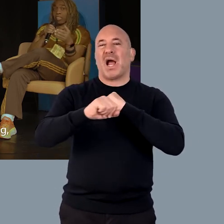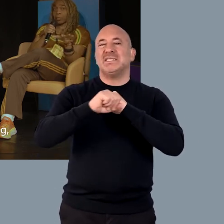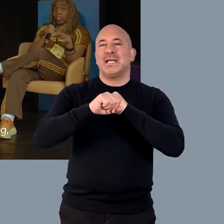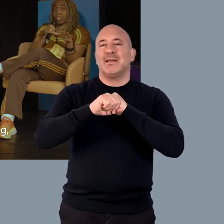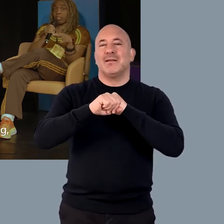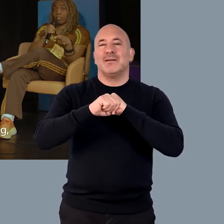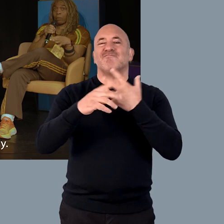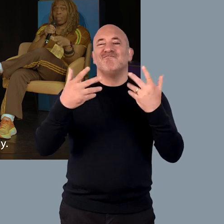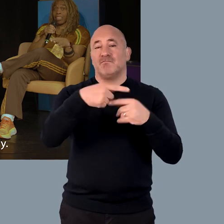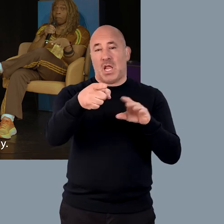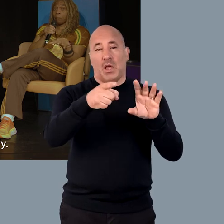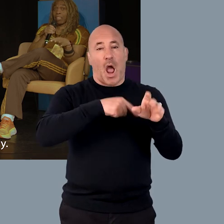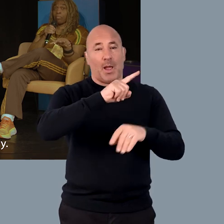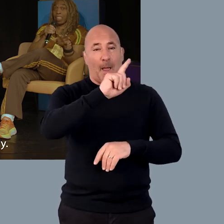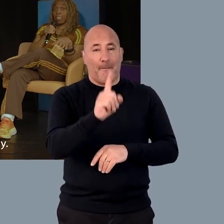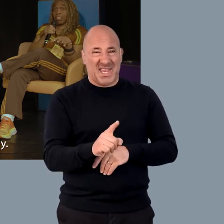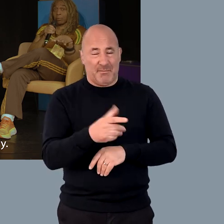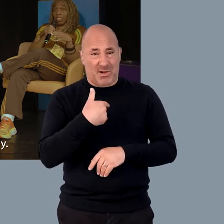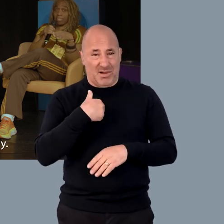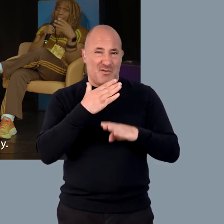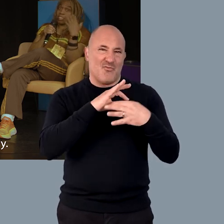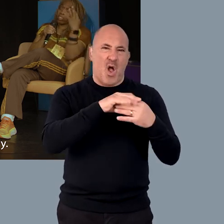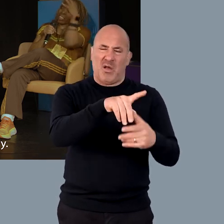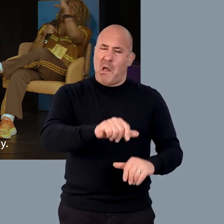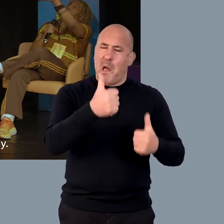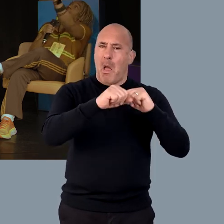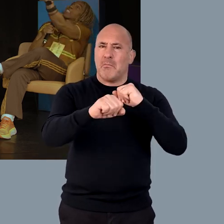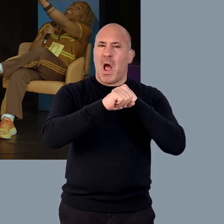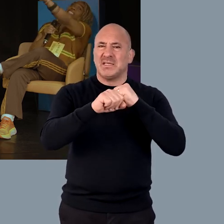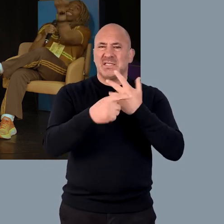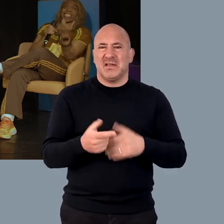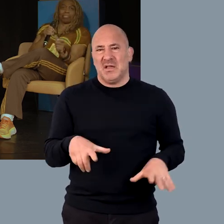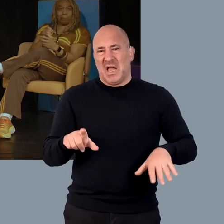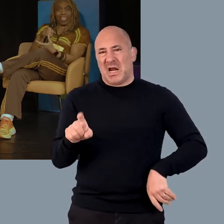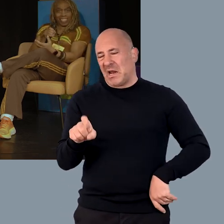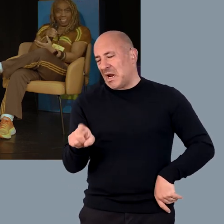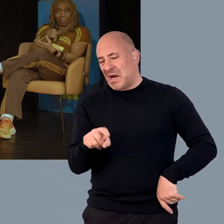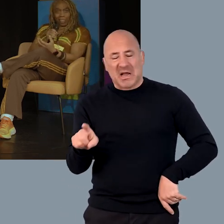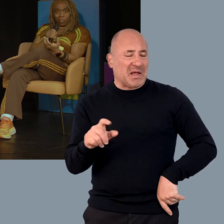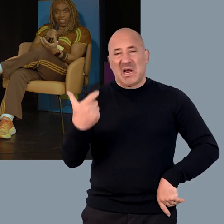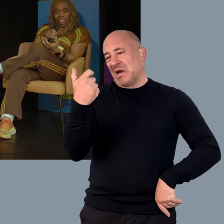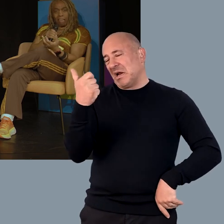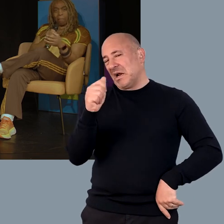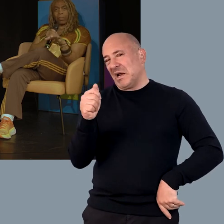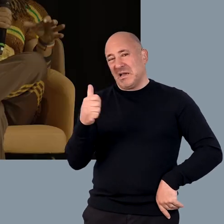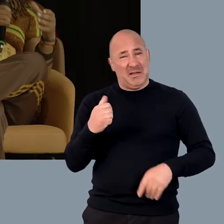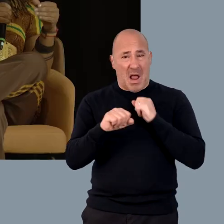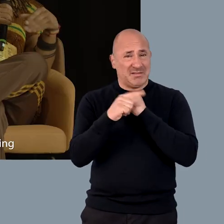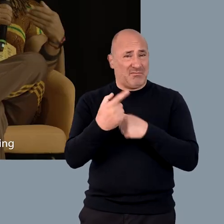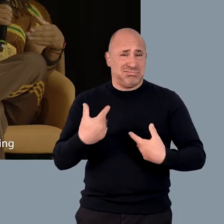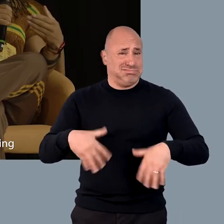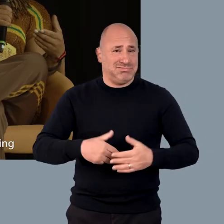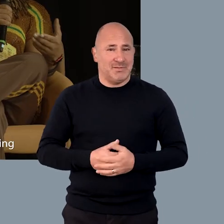at marketing which you know, I work with these young people and they're really good with the Constantly Marketing themselves all the time